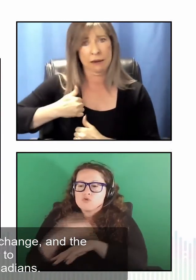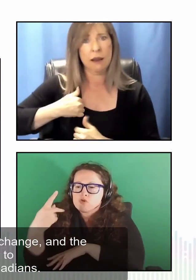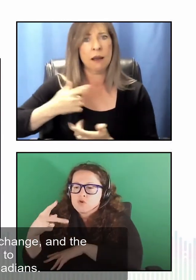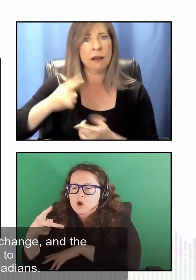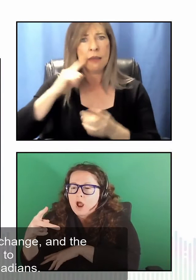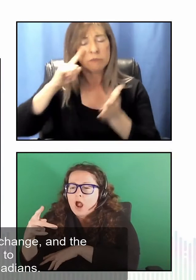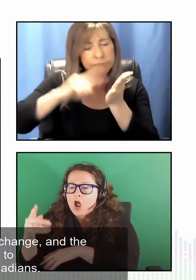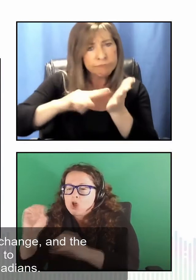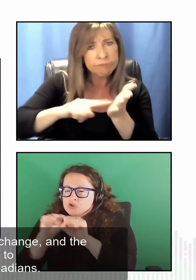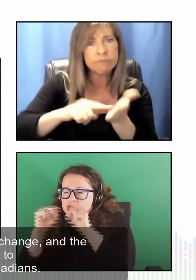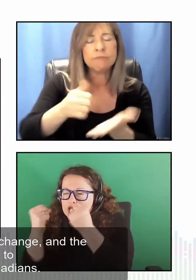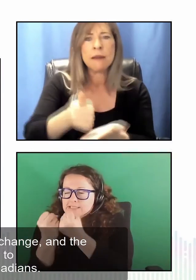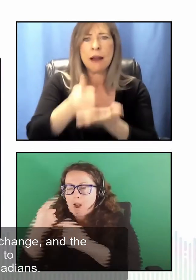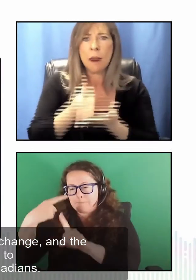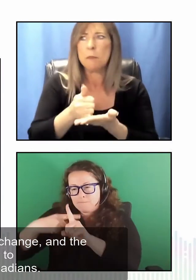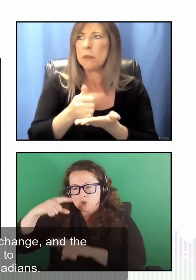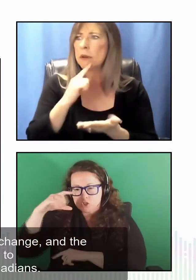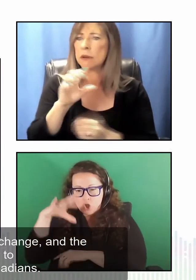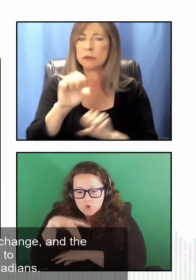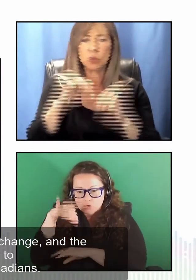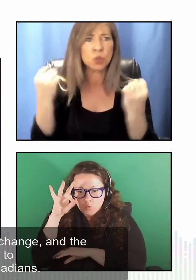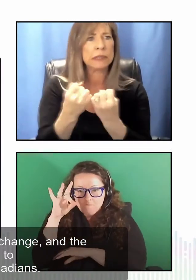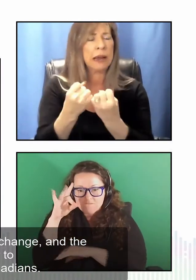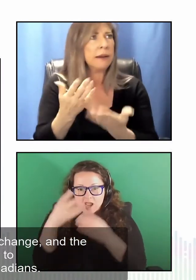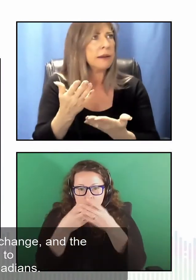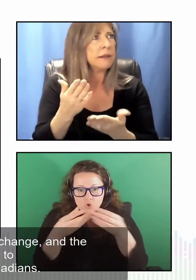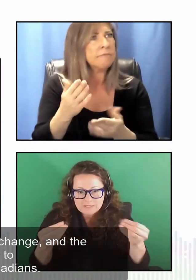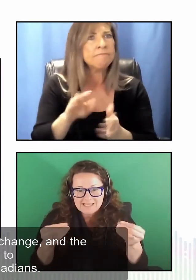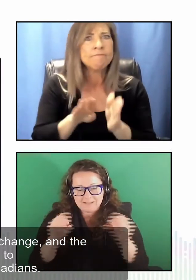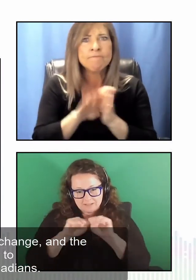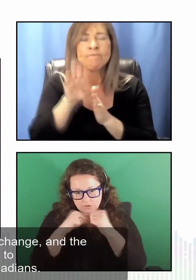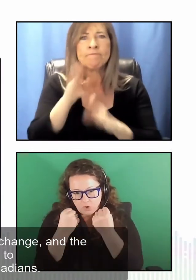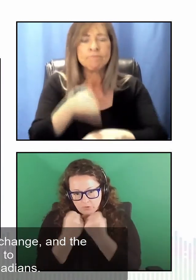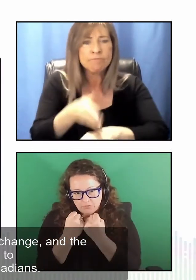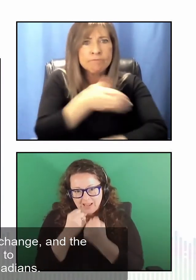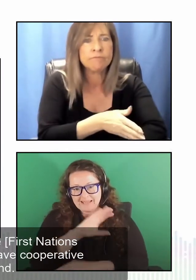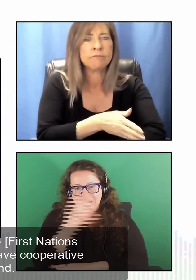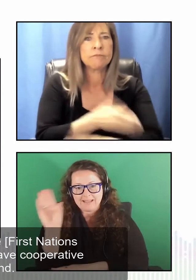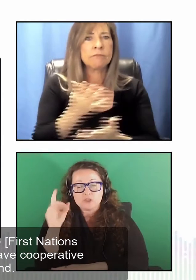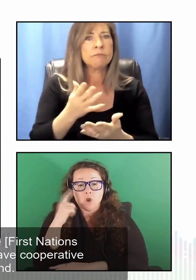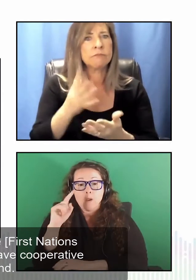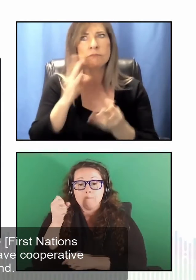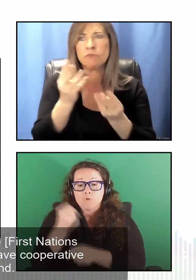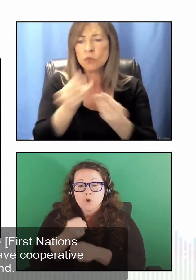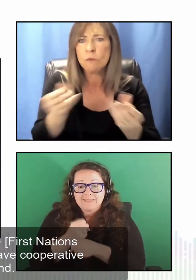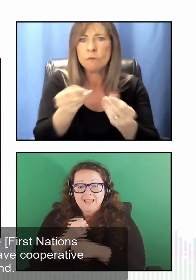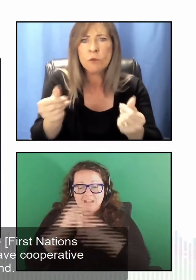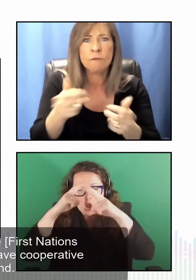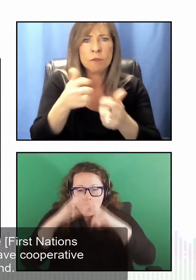understand for society and find solutions for Canadians.